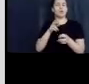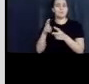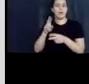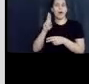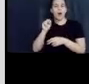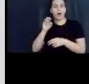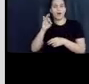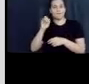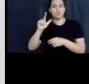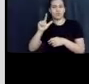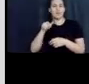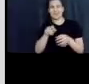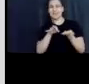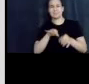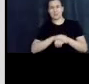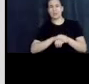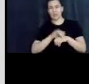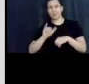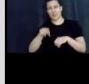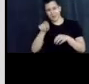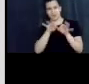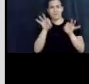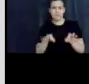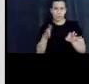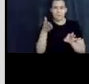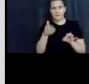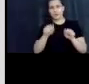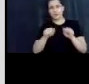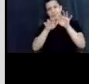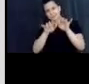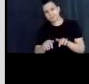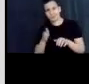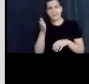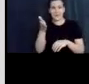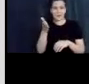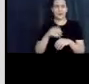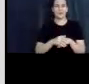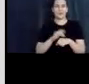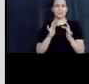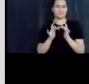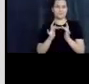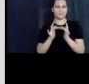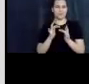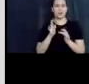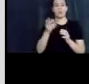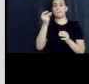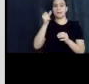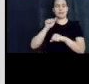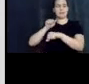a form that you can fill out and upload your transcript to that, and then it will send us straight over to the admissions office.